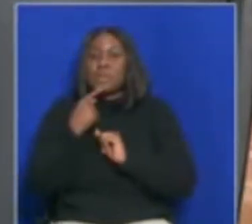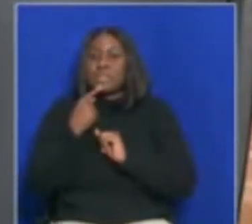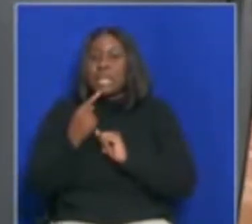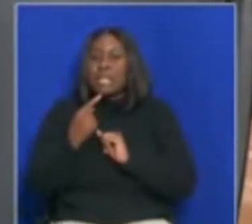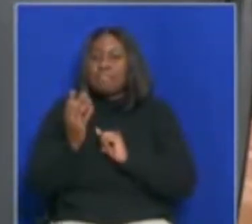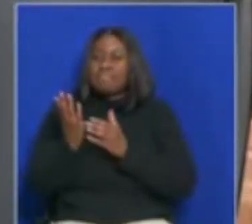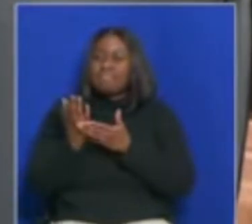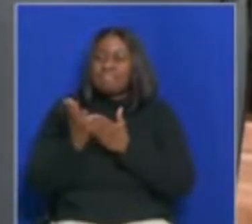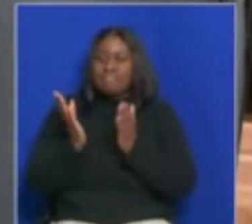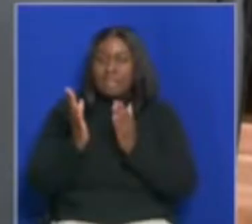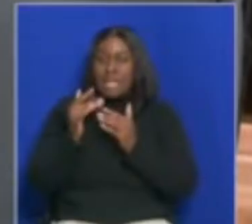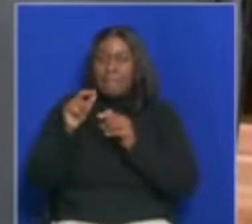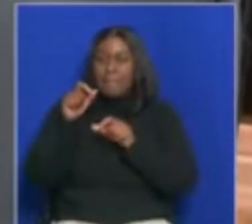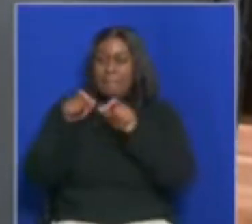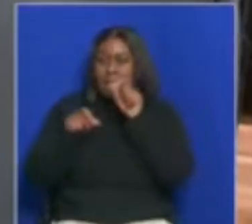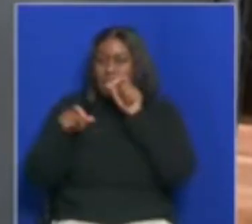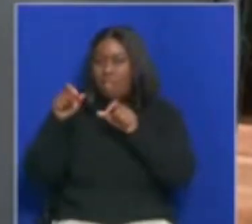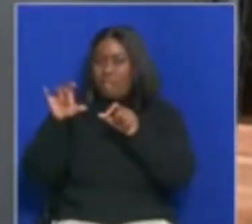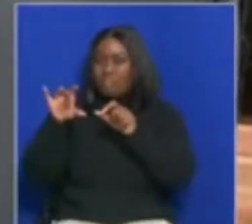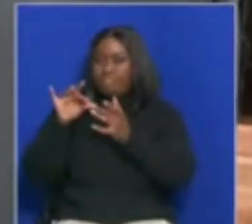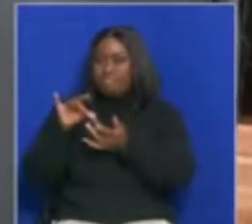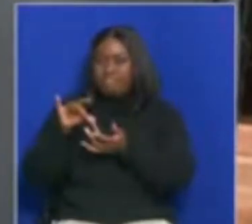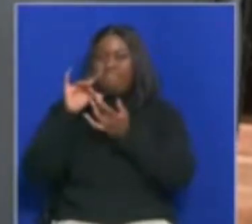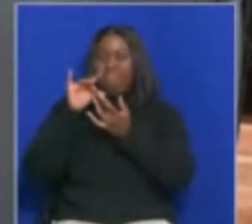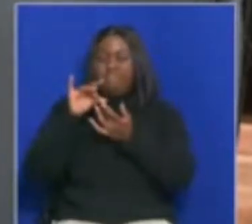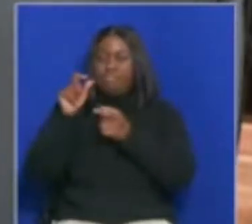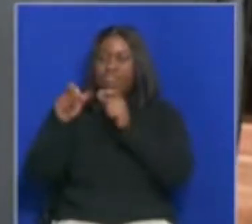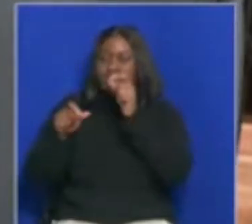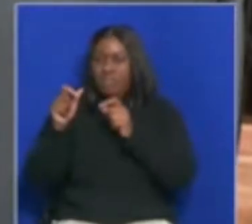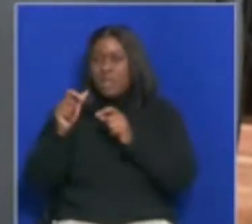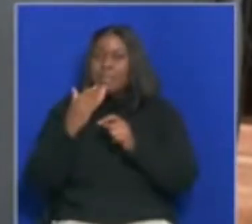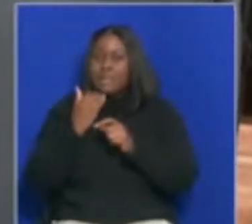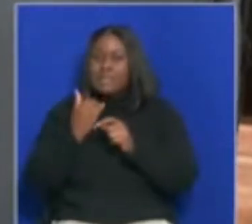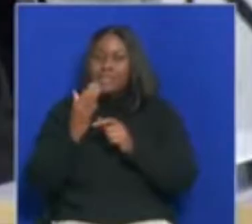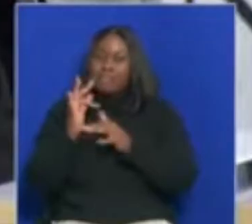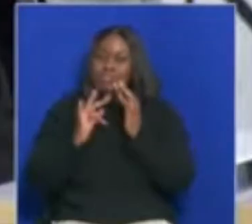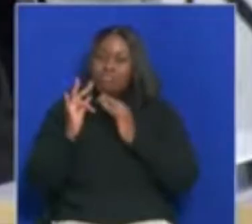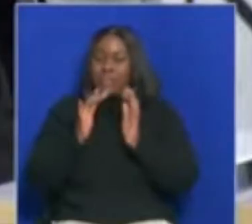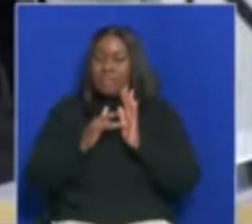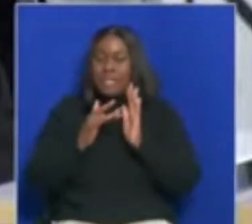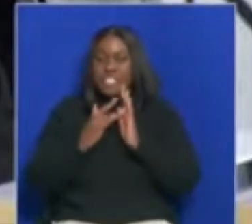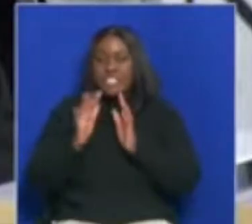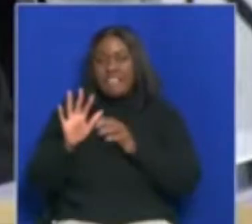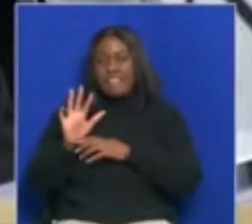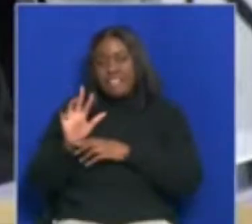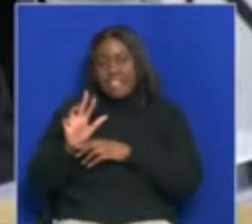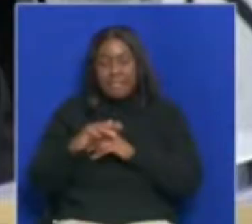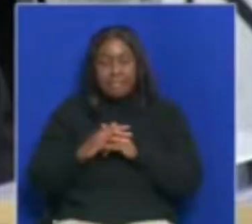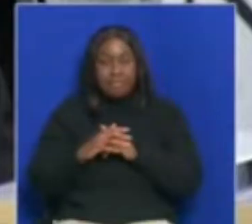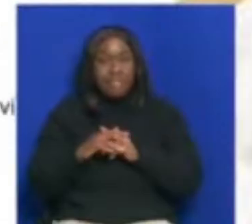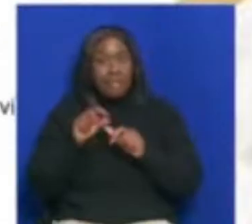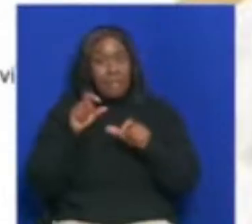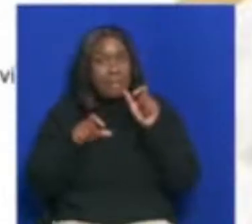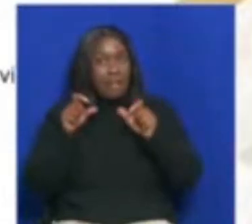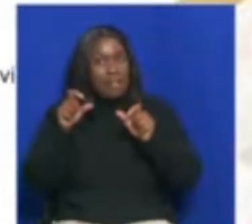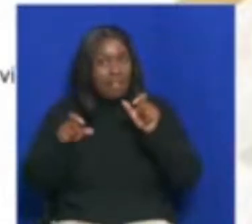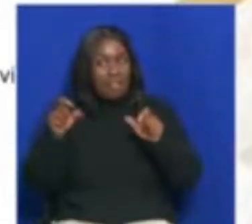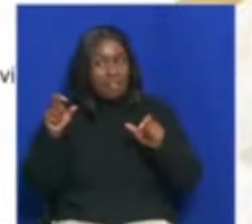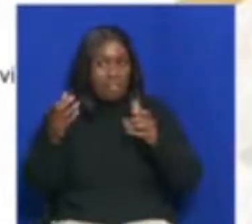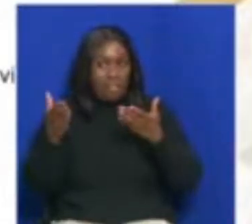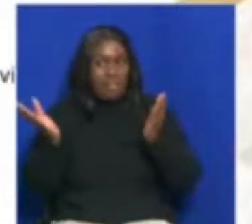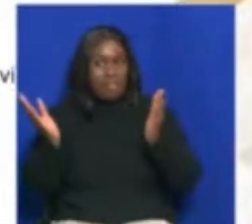the commission through paragraph 59? Okay, the main role players in the towing industry in and around